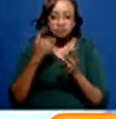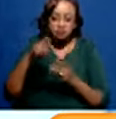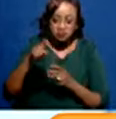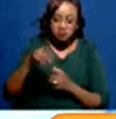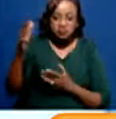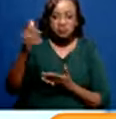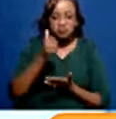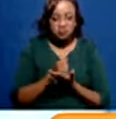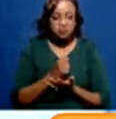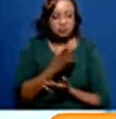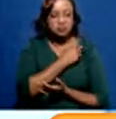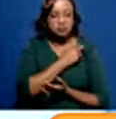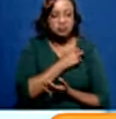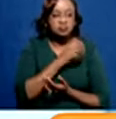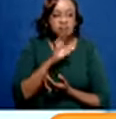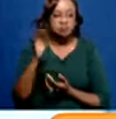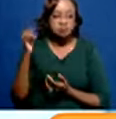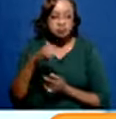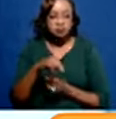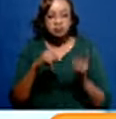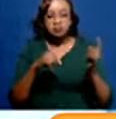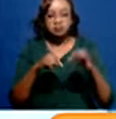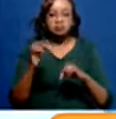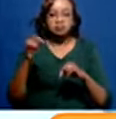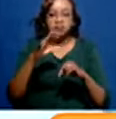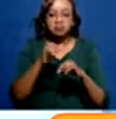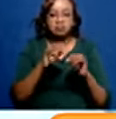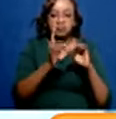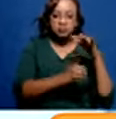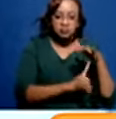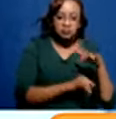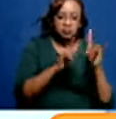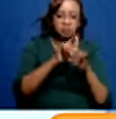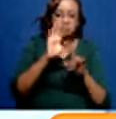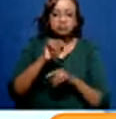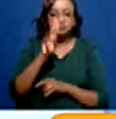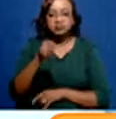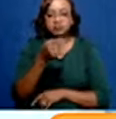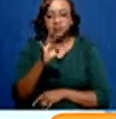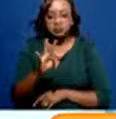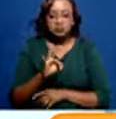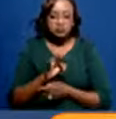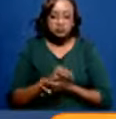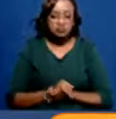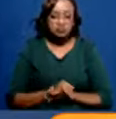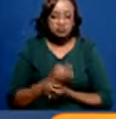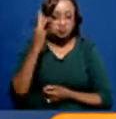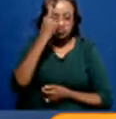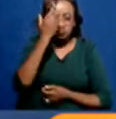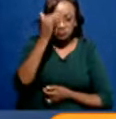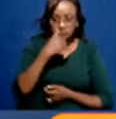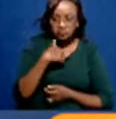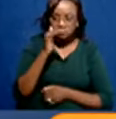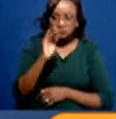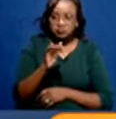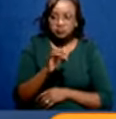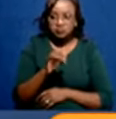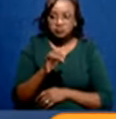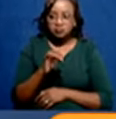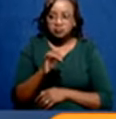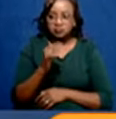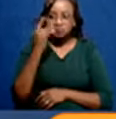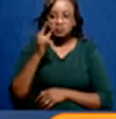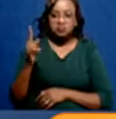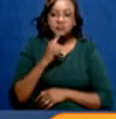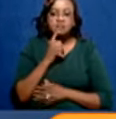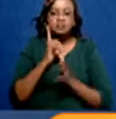expertise, they draw from the ministry, they draw from NHIF. So that's how the transition is supposed to work. The reason I'm asking that question is because, you see, you're saying